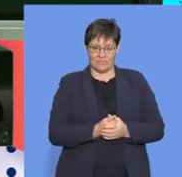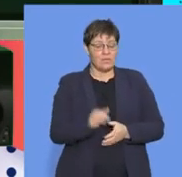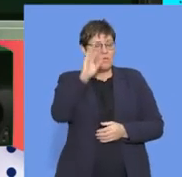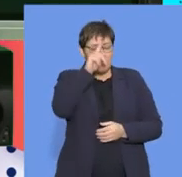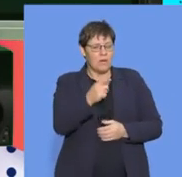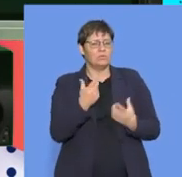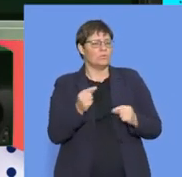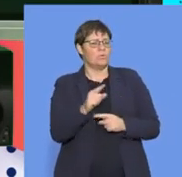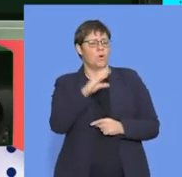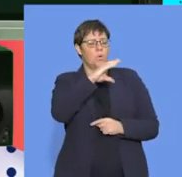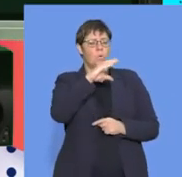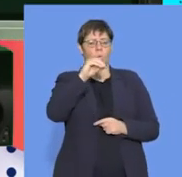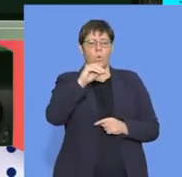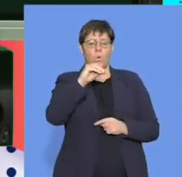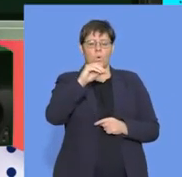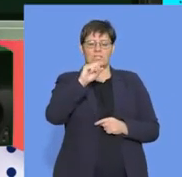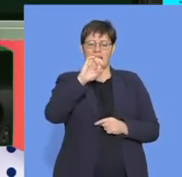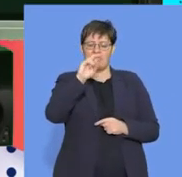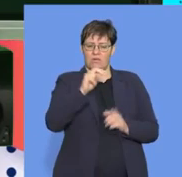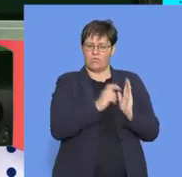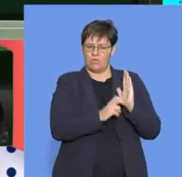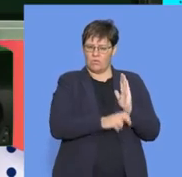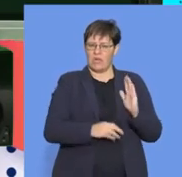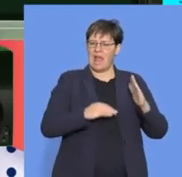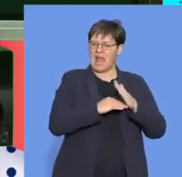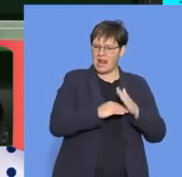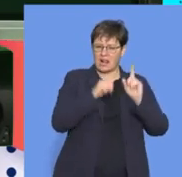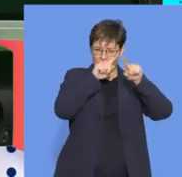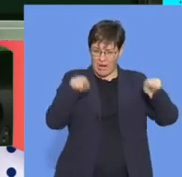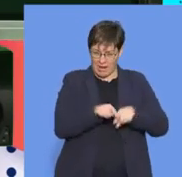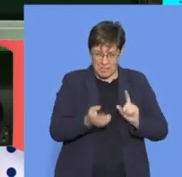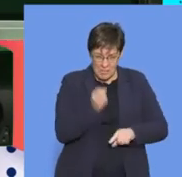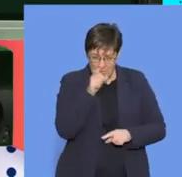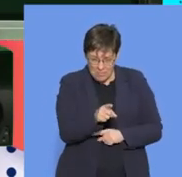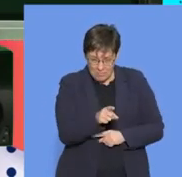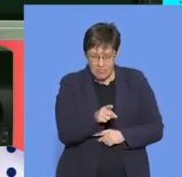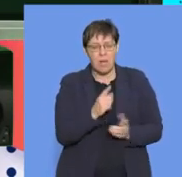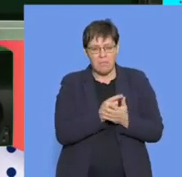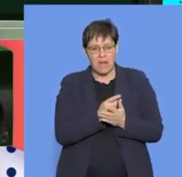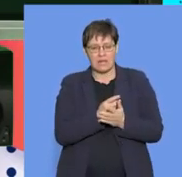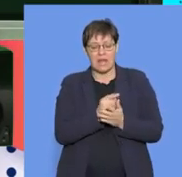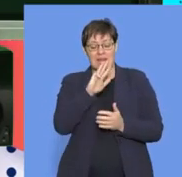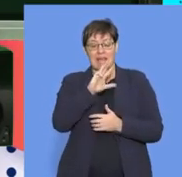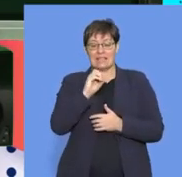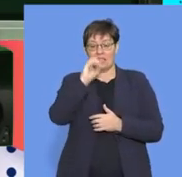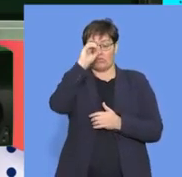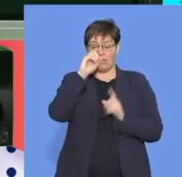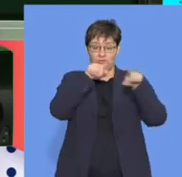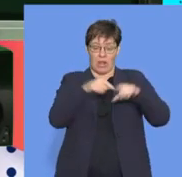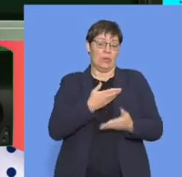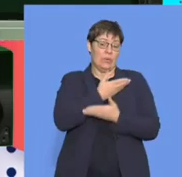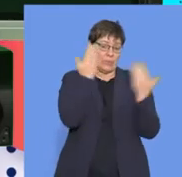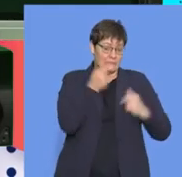welcome back. So remember we were doing the cosine rule and we were using it to find angles of a triangle, specifically a non-right